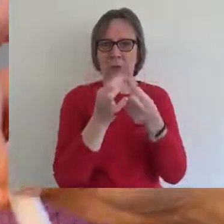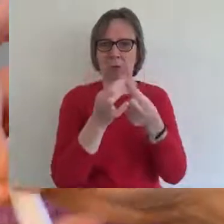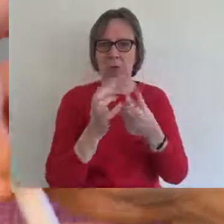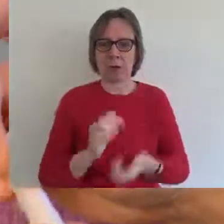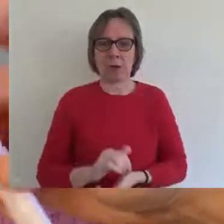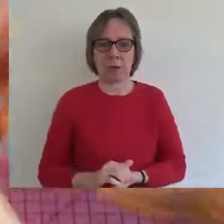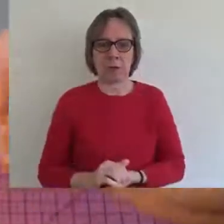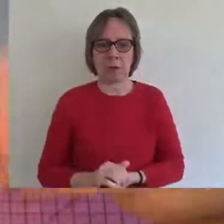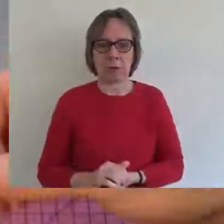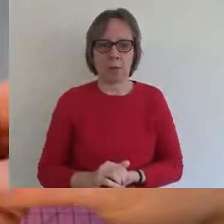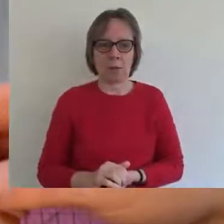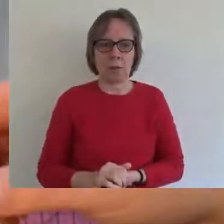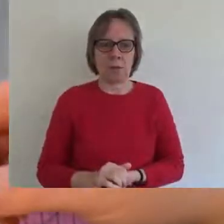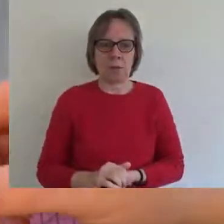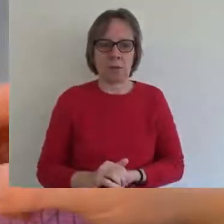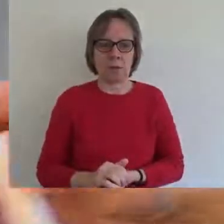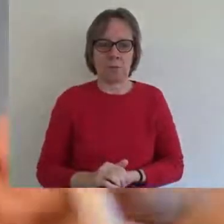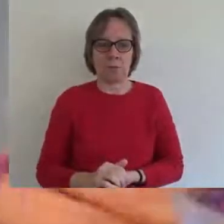Oops.